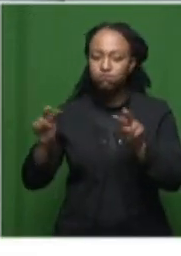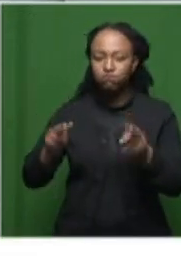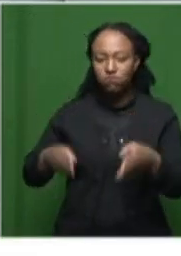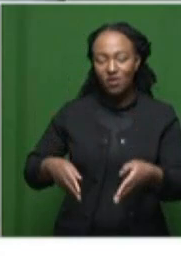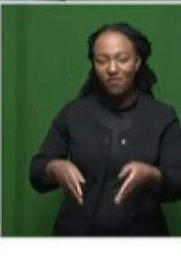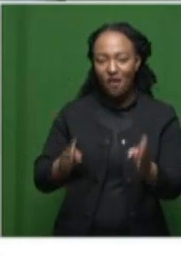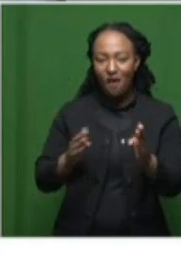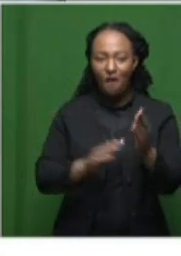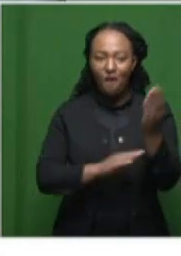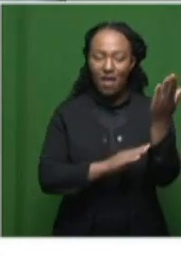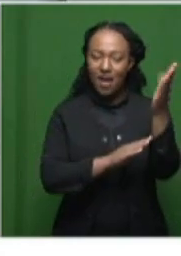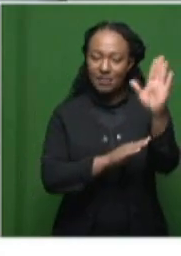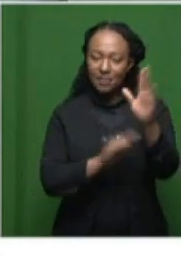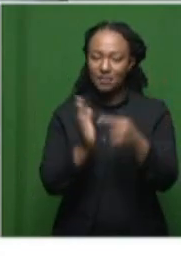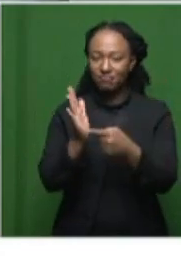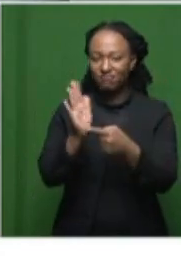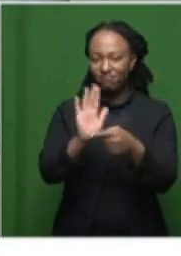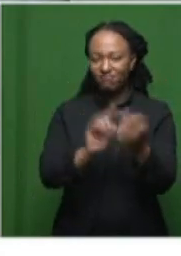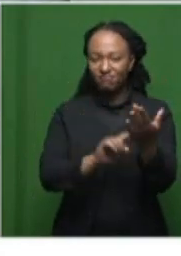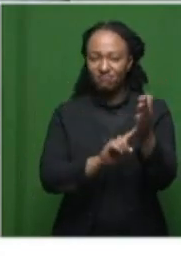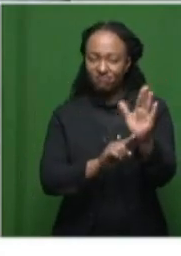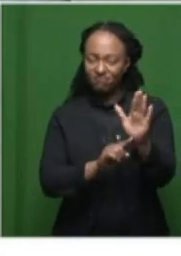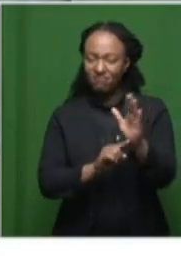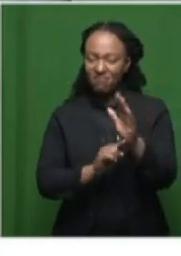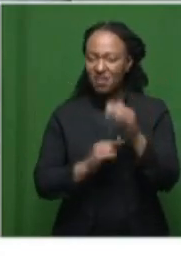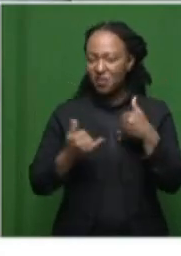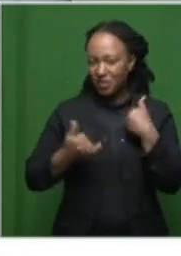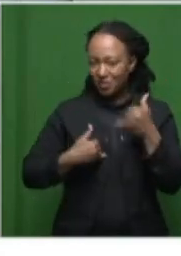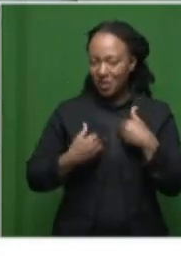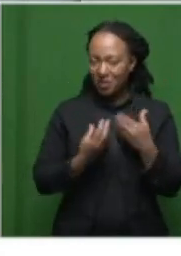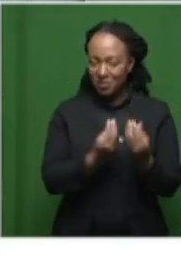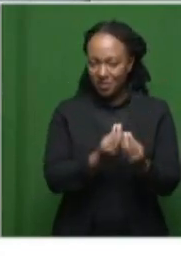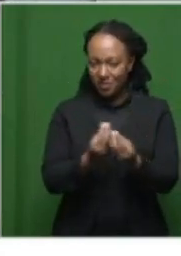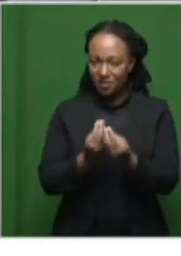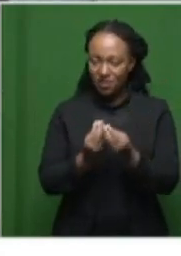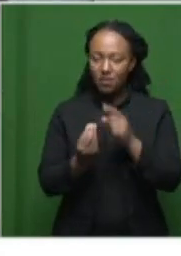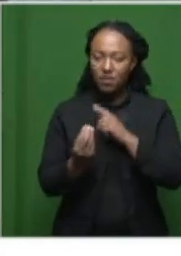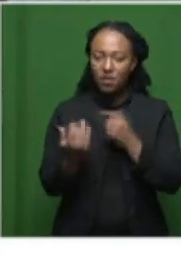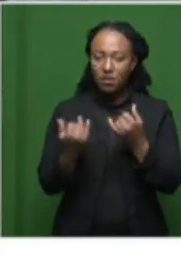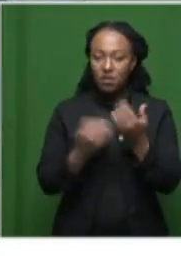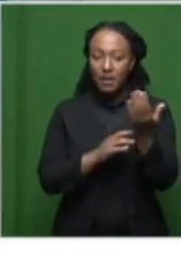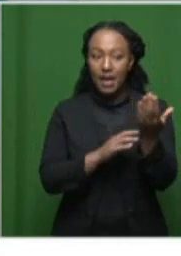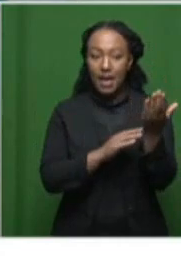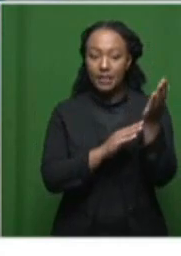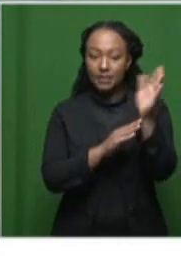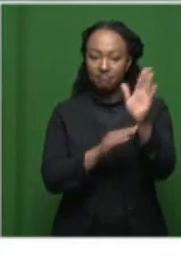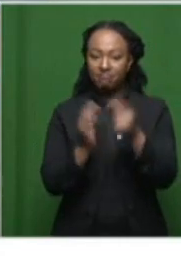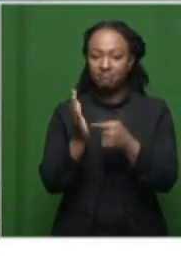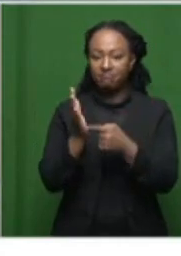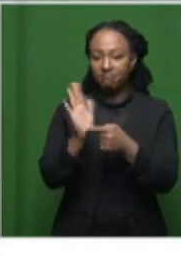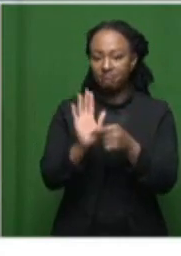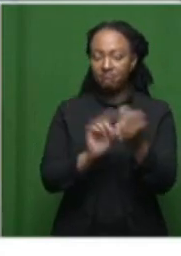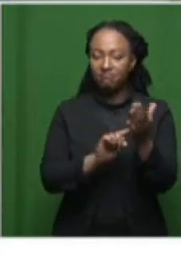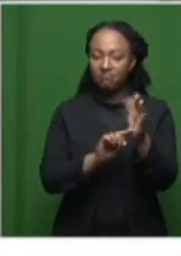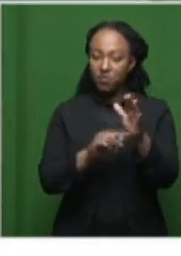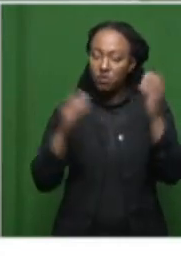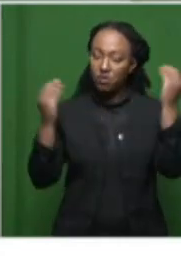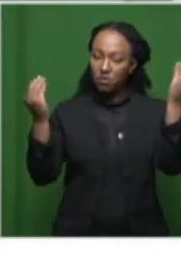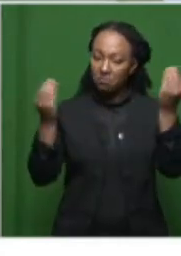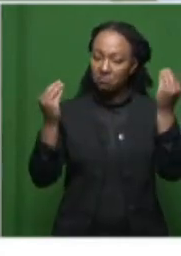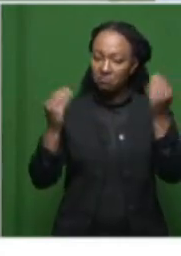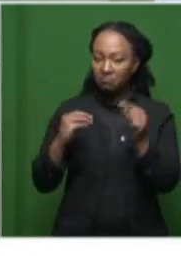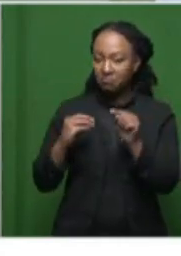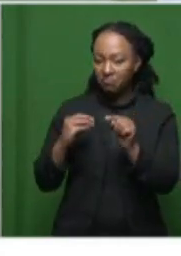of the exhibitors present here. So one of the exhibitions that has, of course, also been very popular is the one